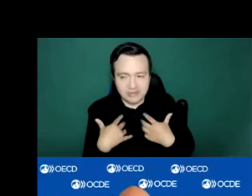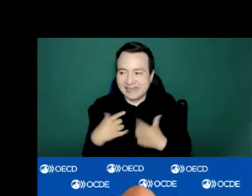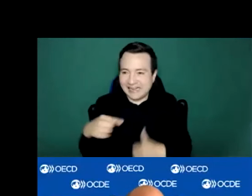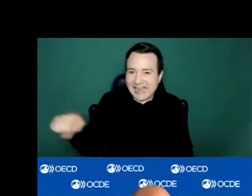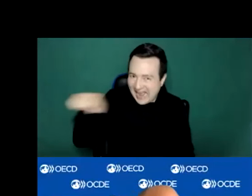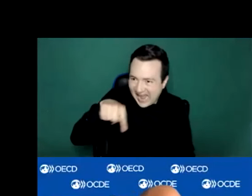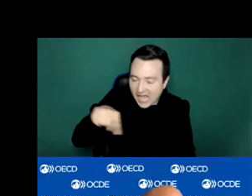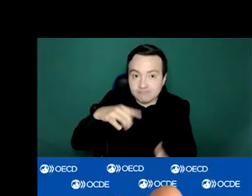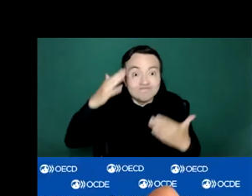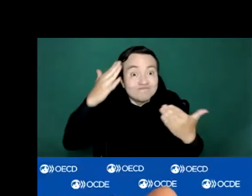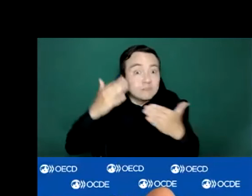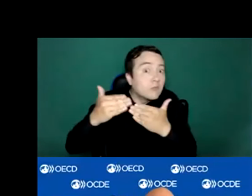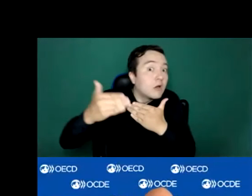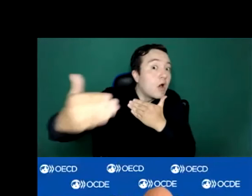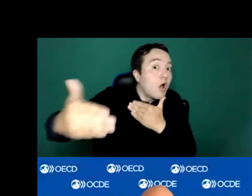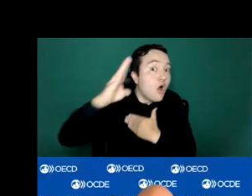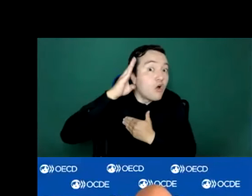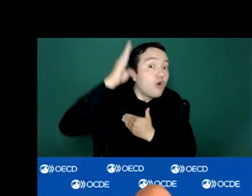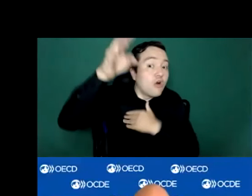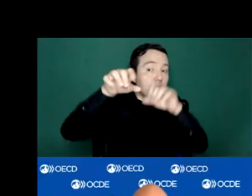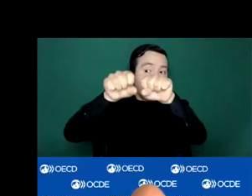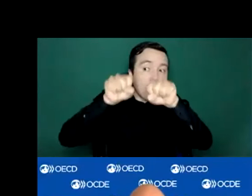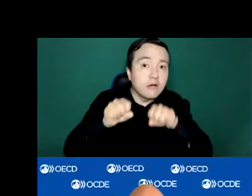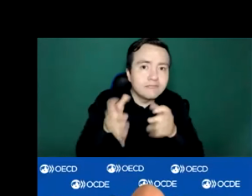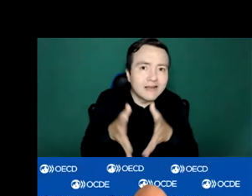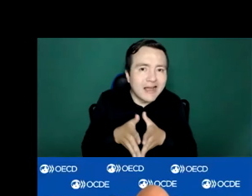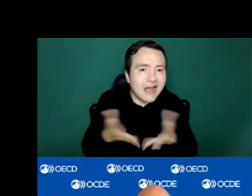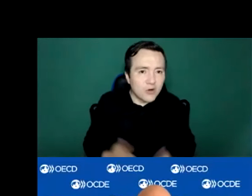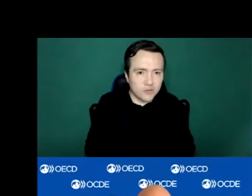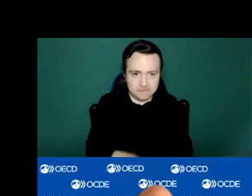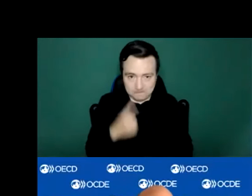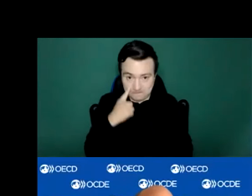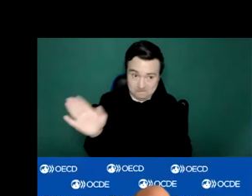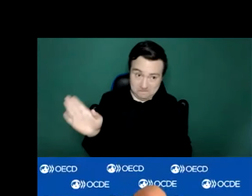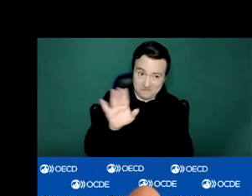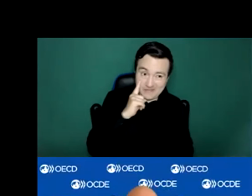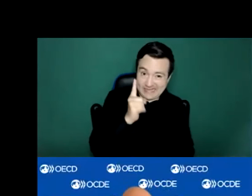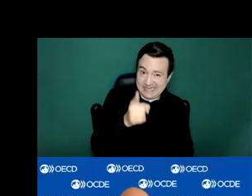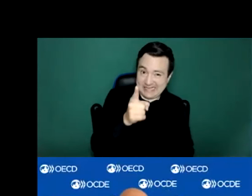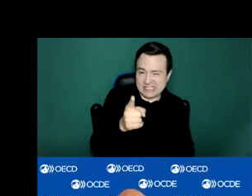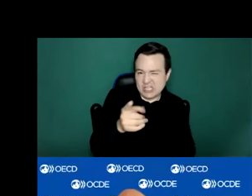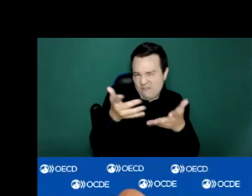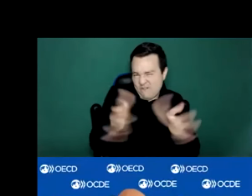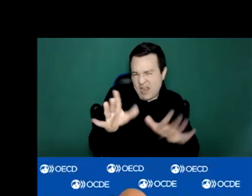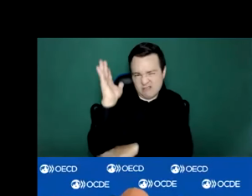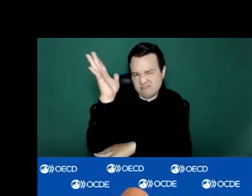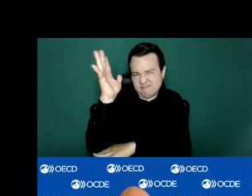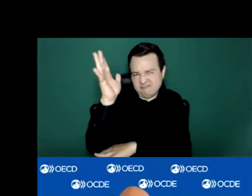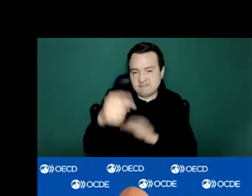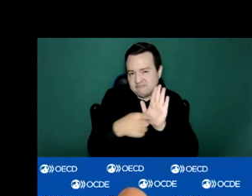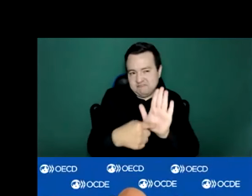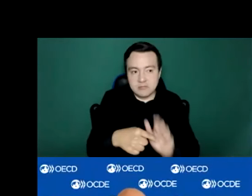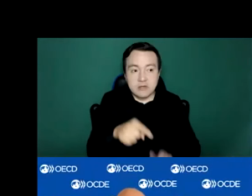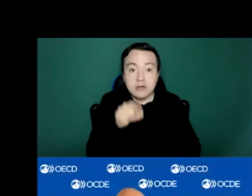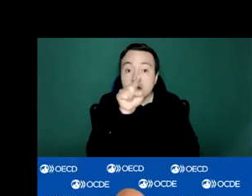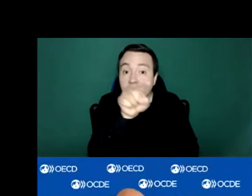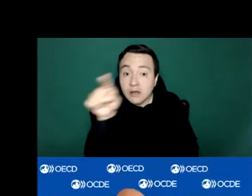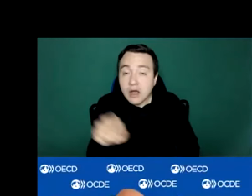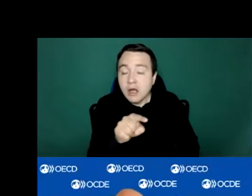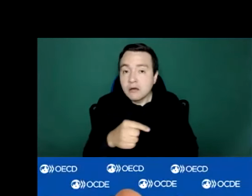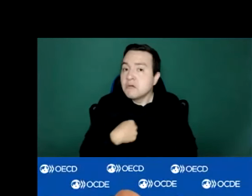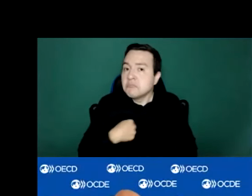like to show this slide to close my presentation with a discussion of an initiative that we're conducting right now.